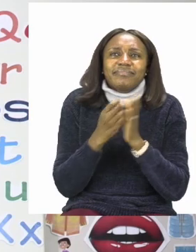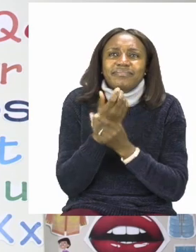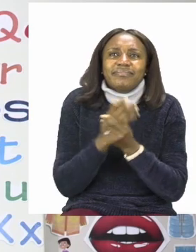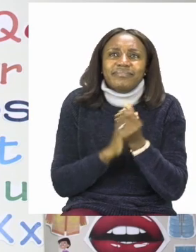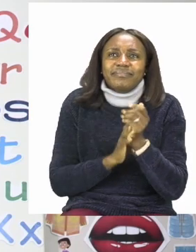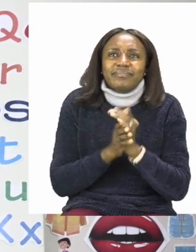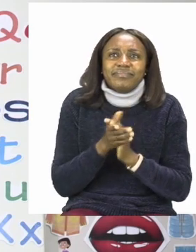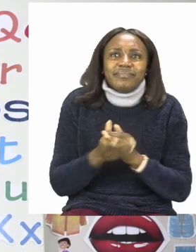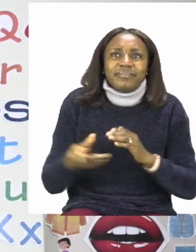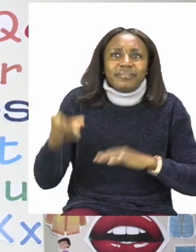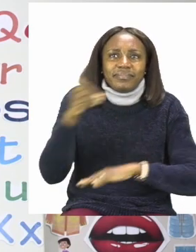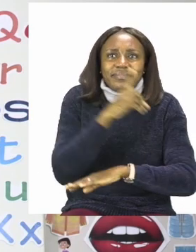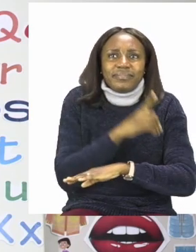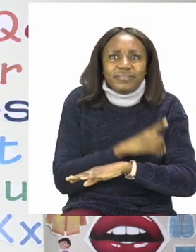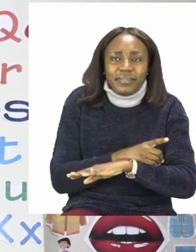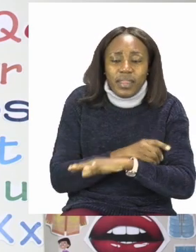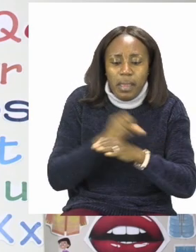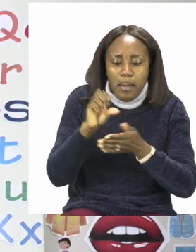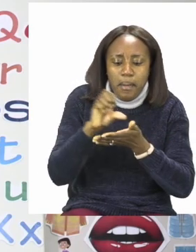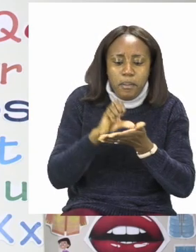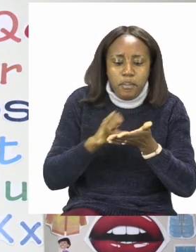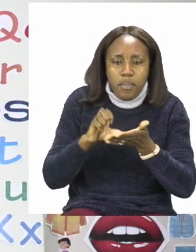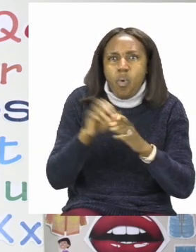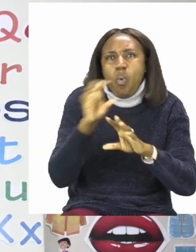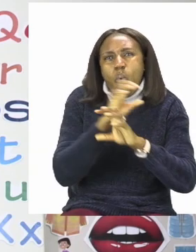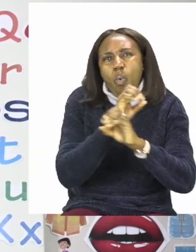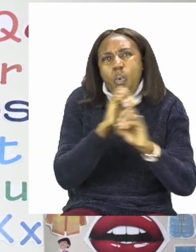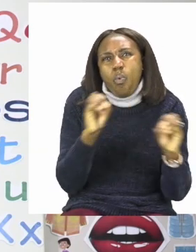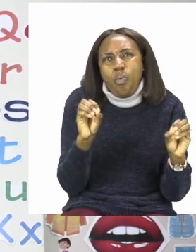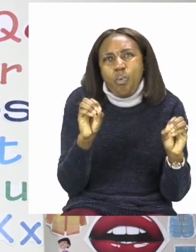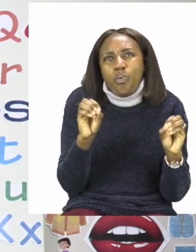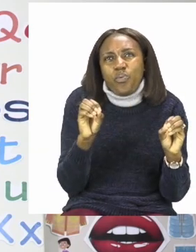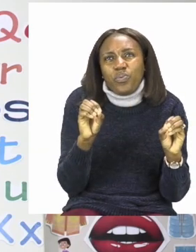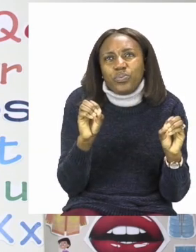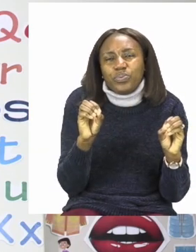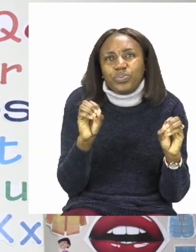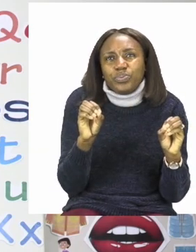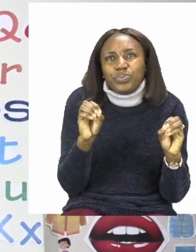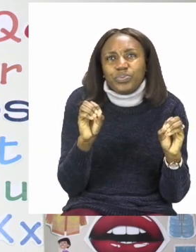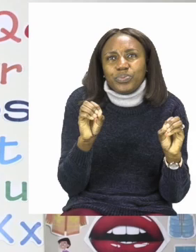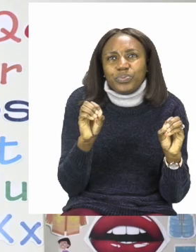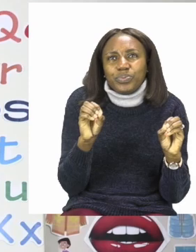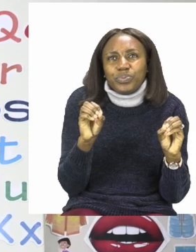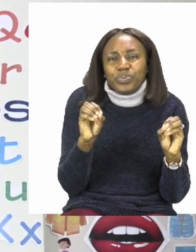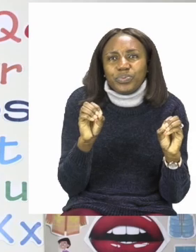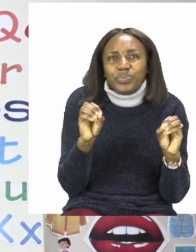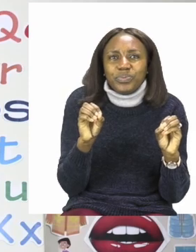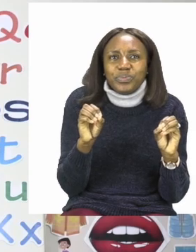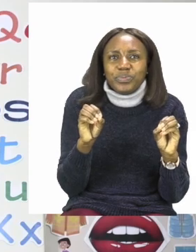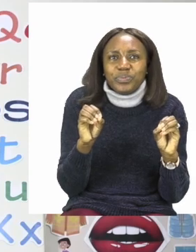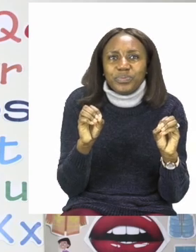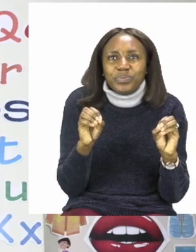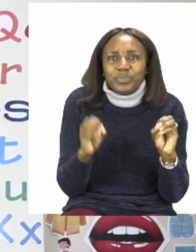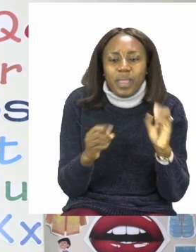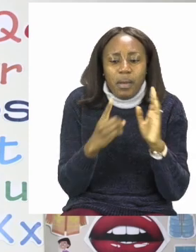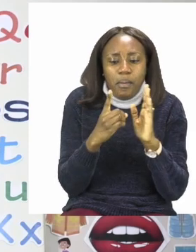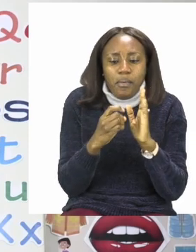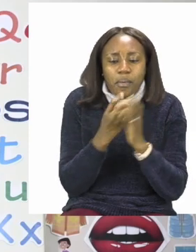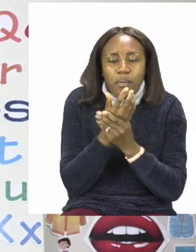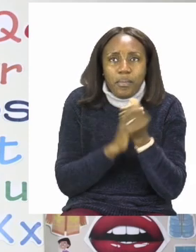Sanitize every day so the germs can stay away.